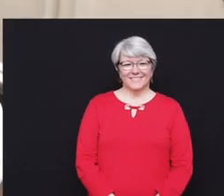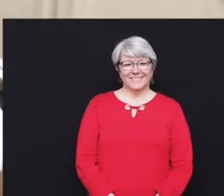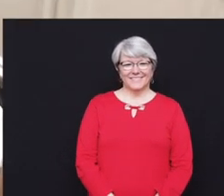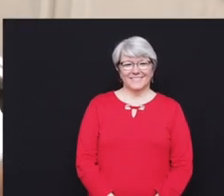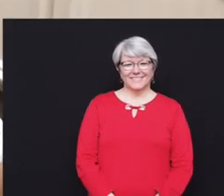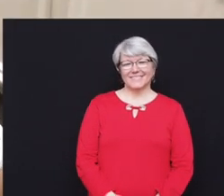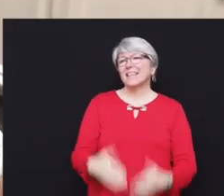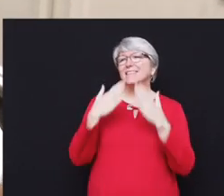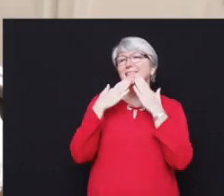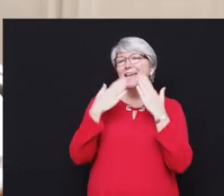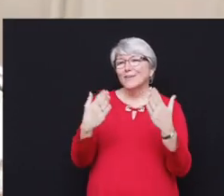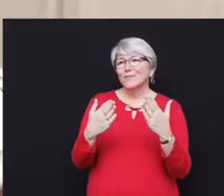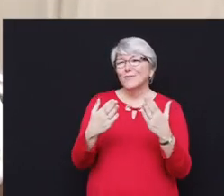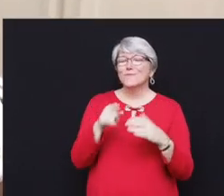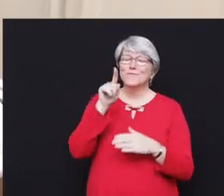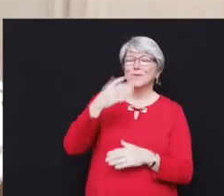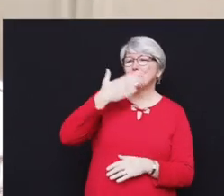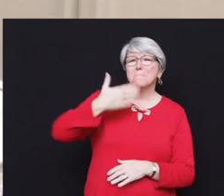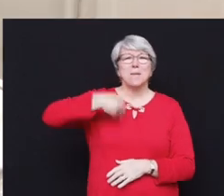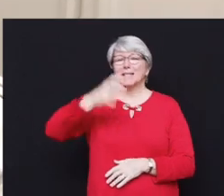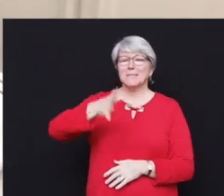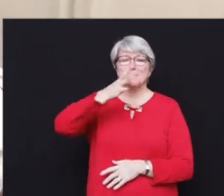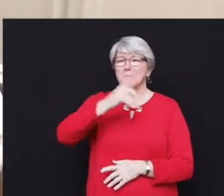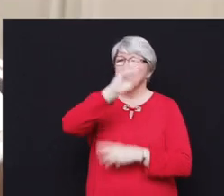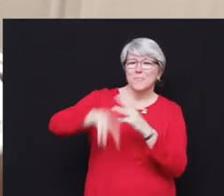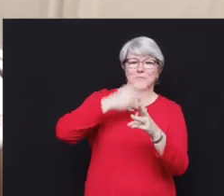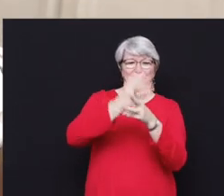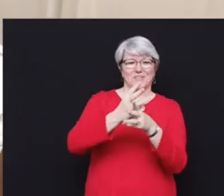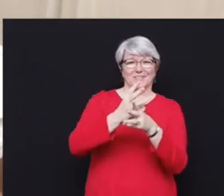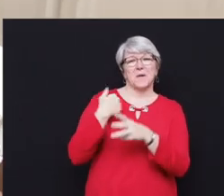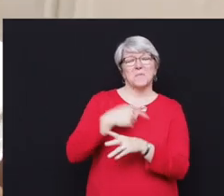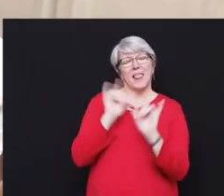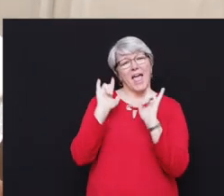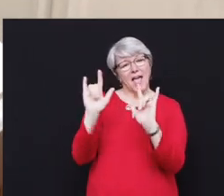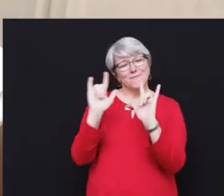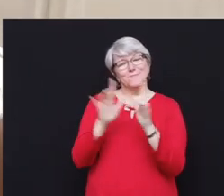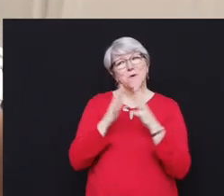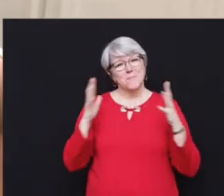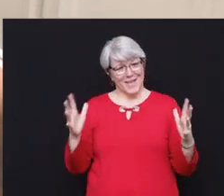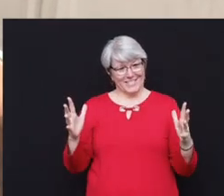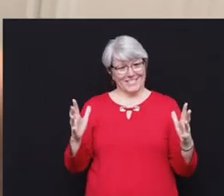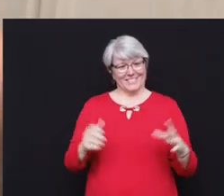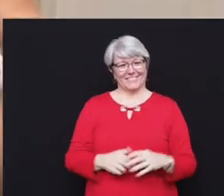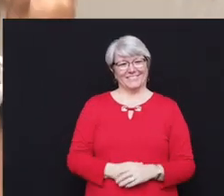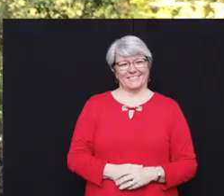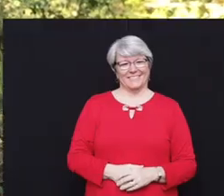Mom, thanks for everything you do for us. Happy Mother's Day. Love you. Thank you for being the best mommy in the world. We love you so much.